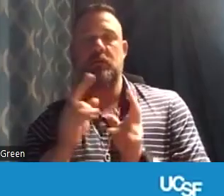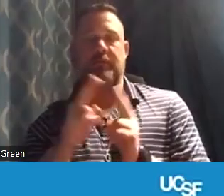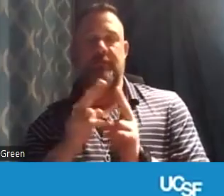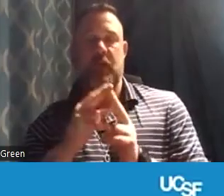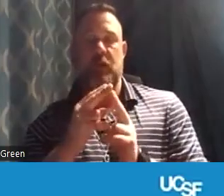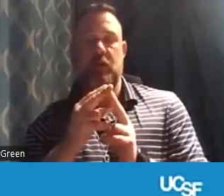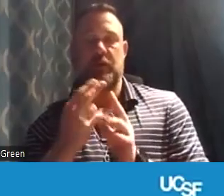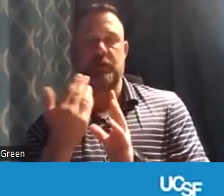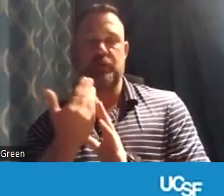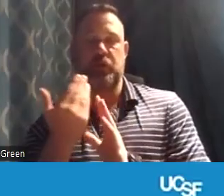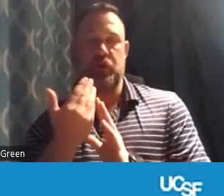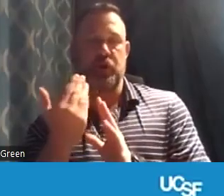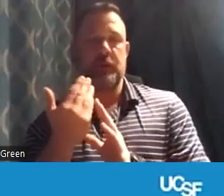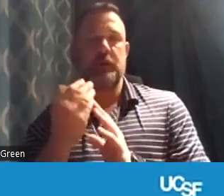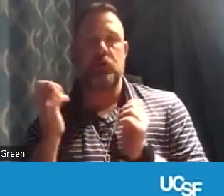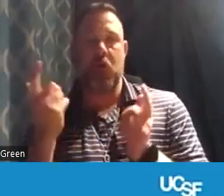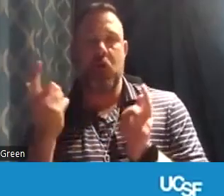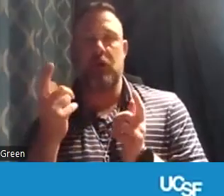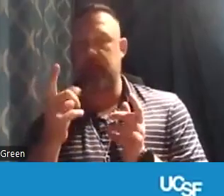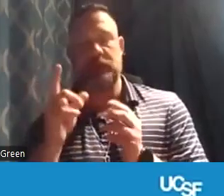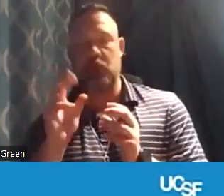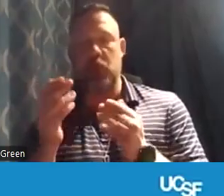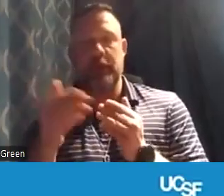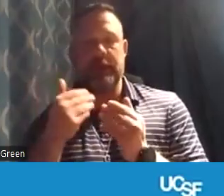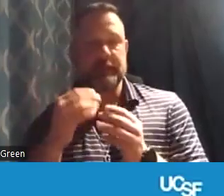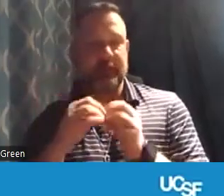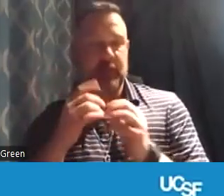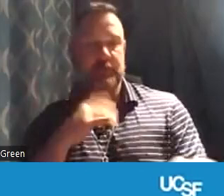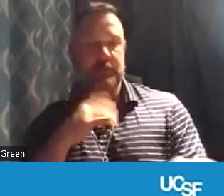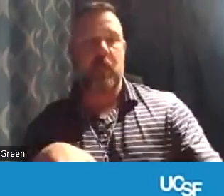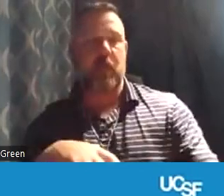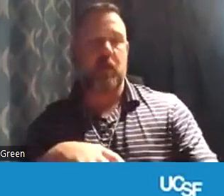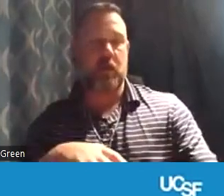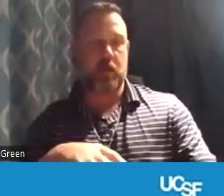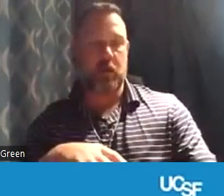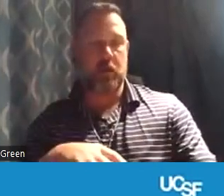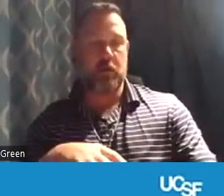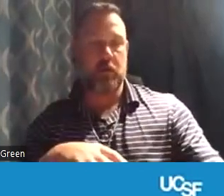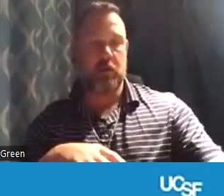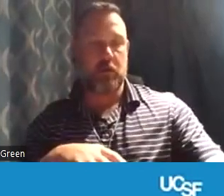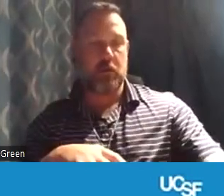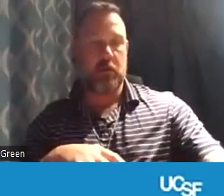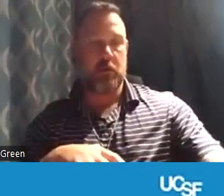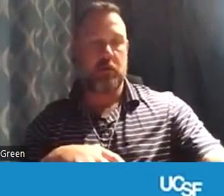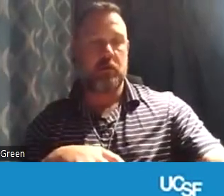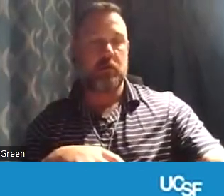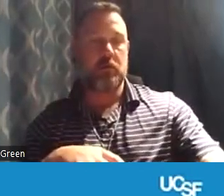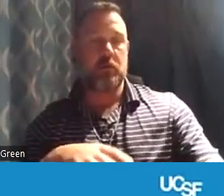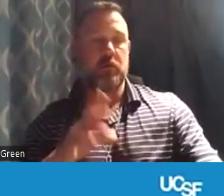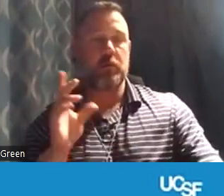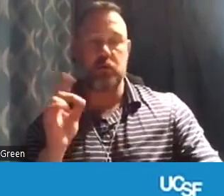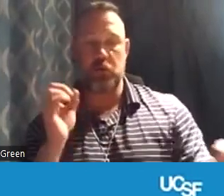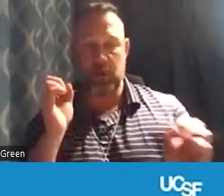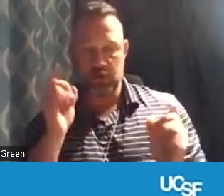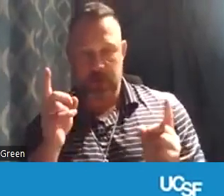disturbing to all concerned, and there's no easy fix for it because it's piecemeal. We do education.